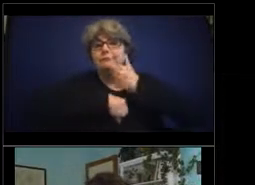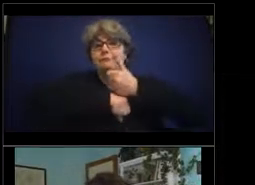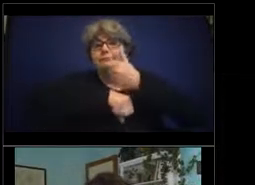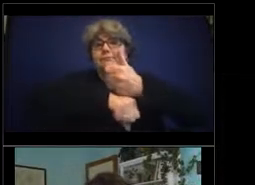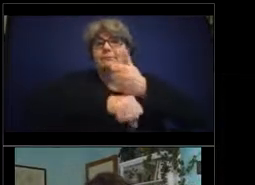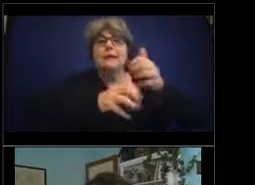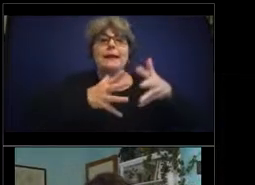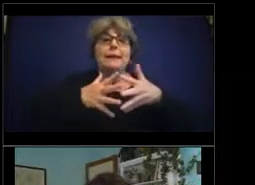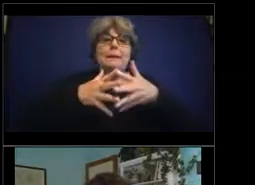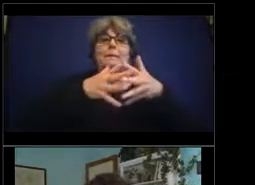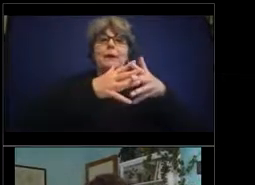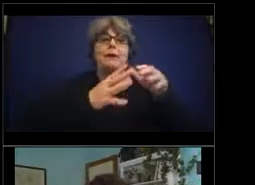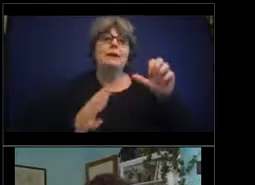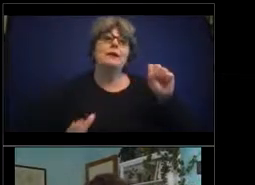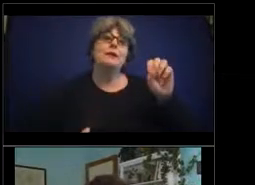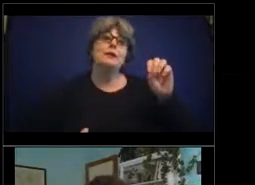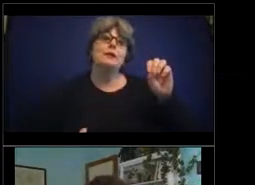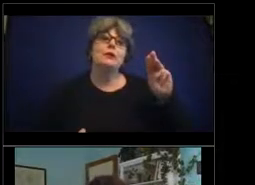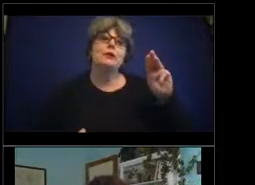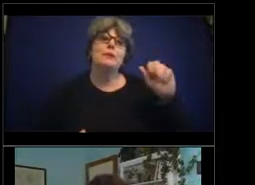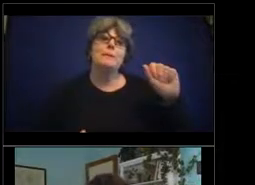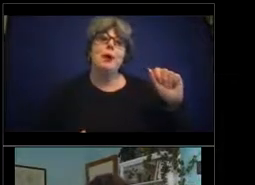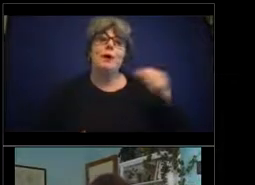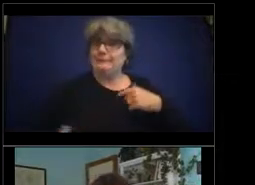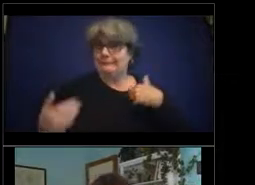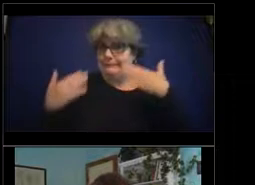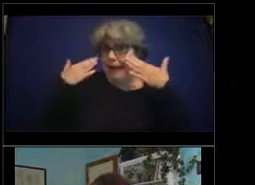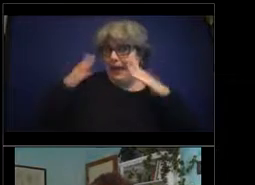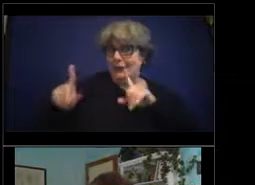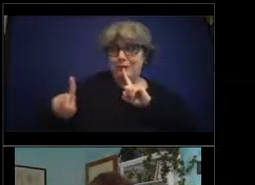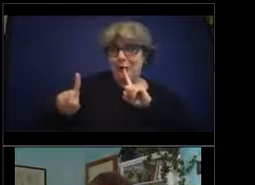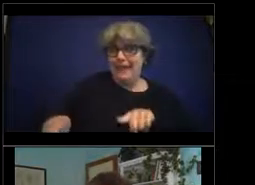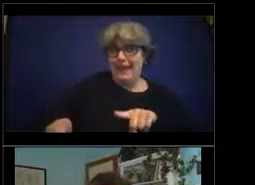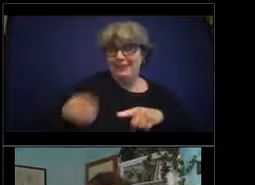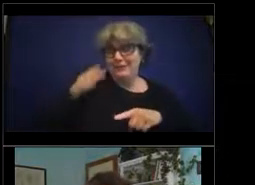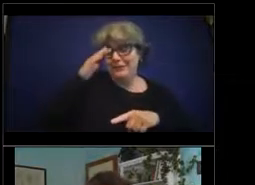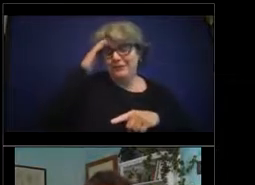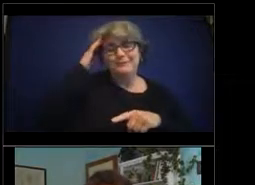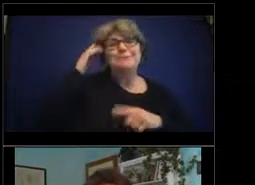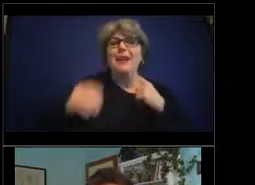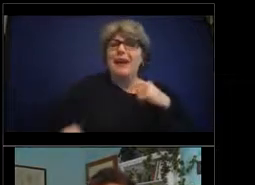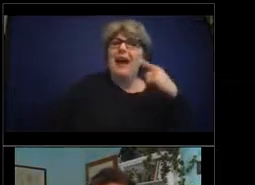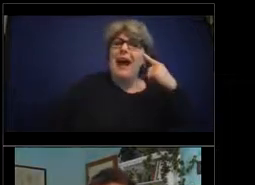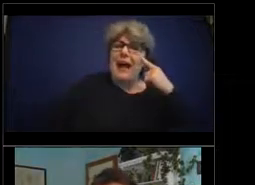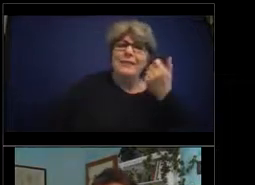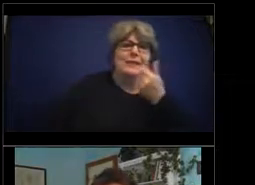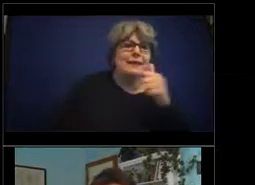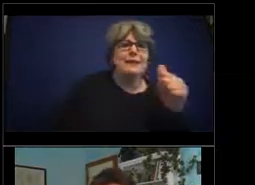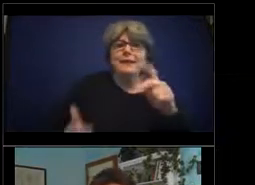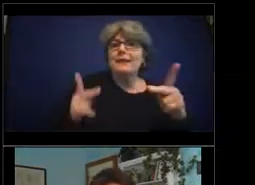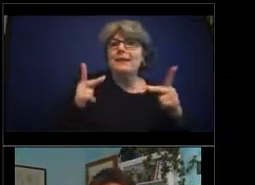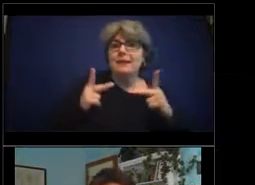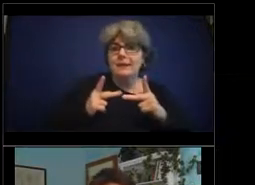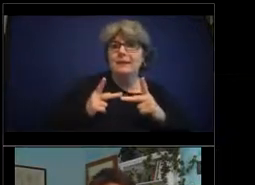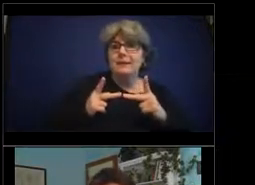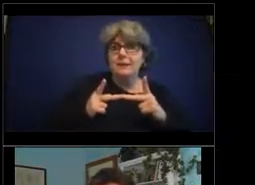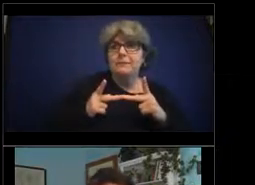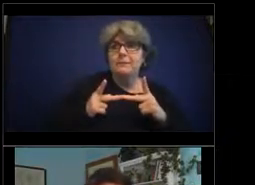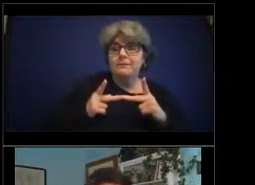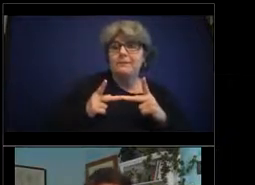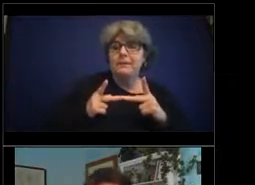Samoa? You know, I don't know the answer to that question. I think anywhere